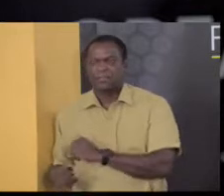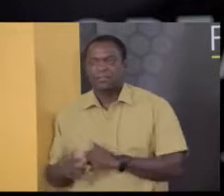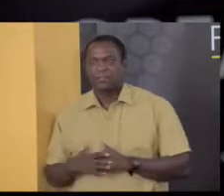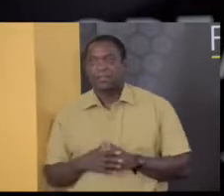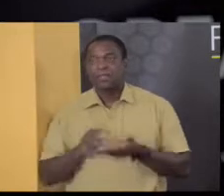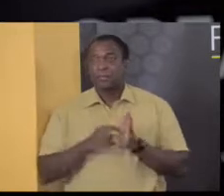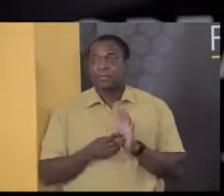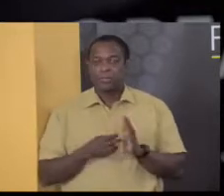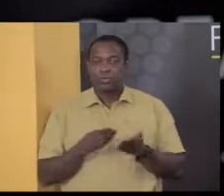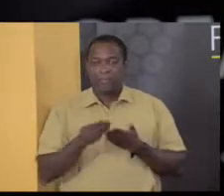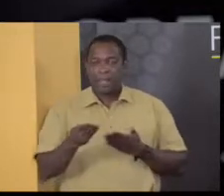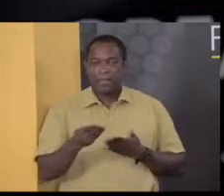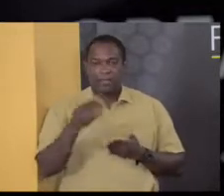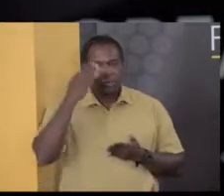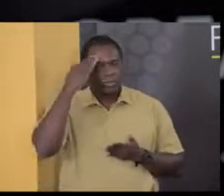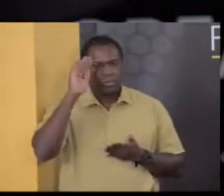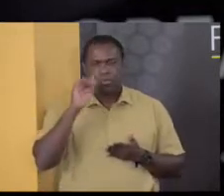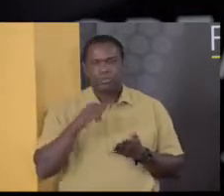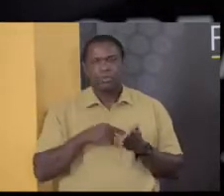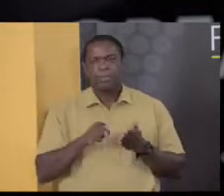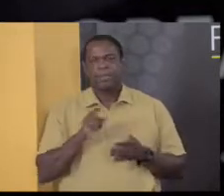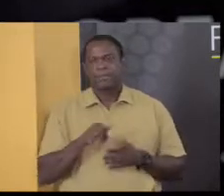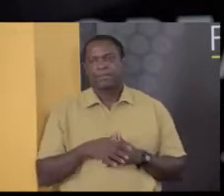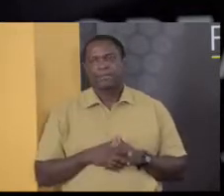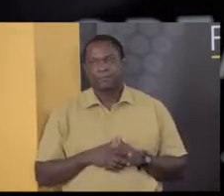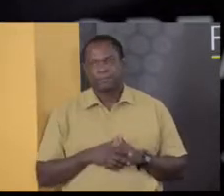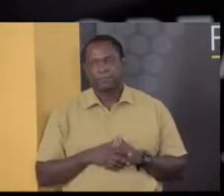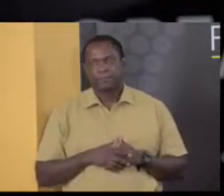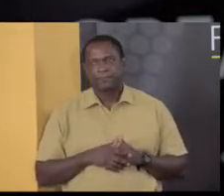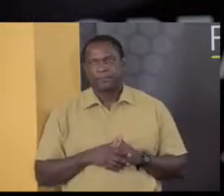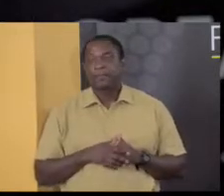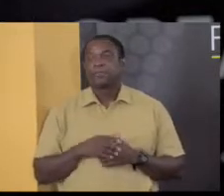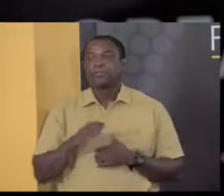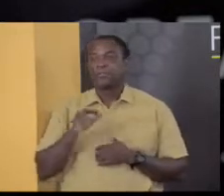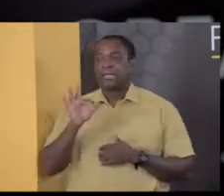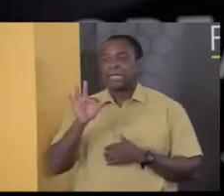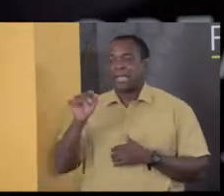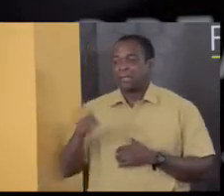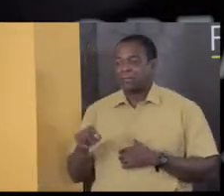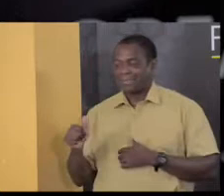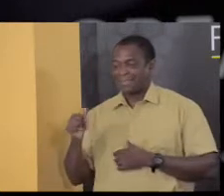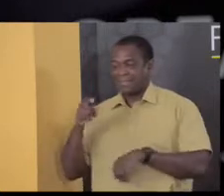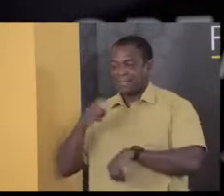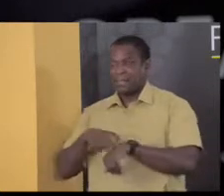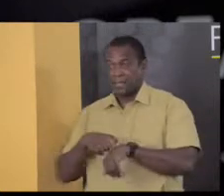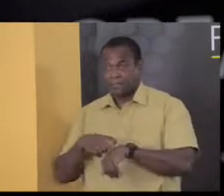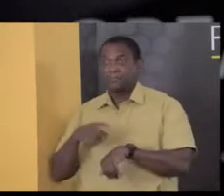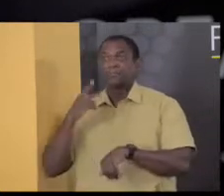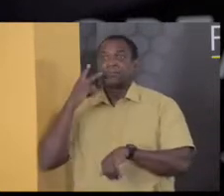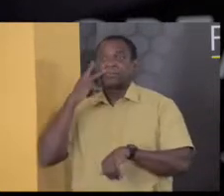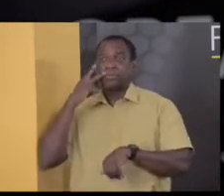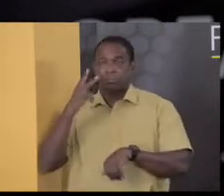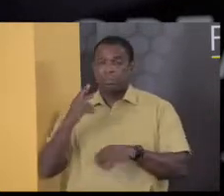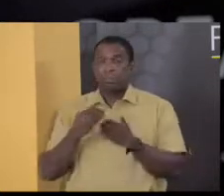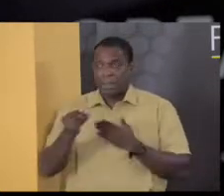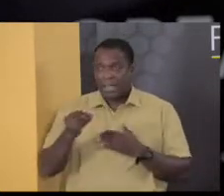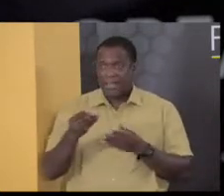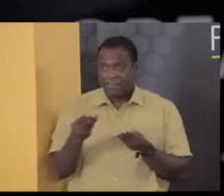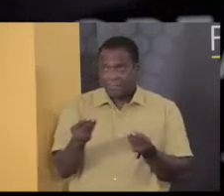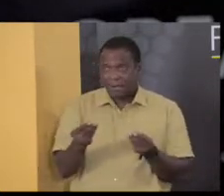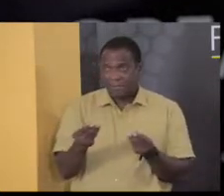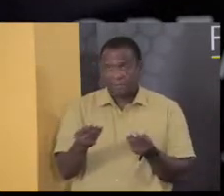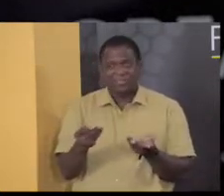for. And of course, 9 out of 10 times, you know, when you see things on sale and you see these cheap fabric, again, test these things